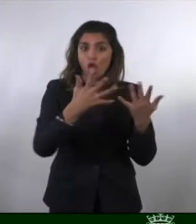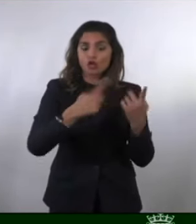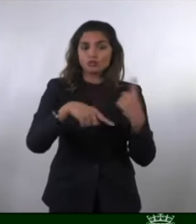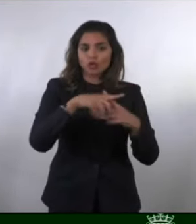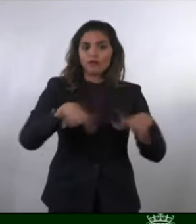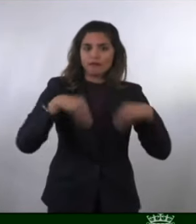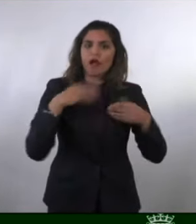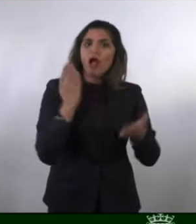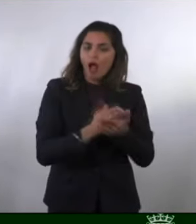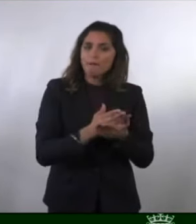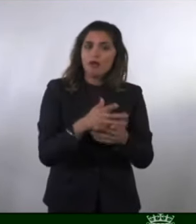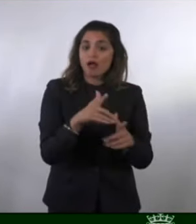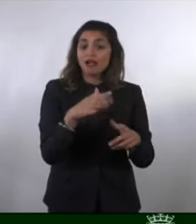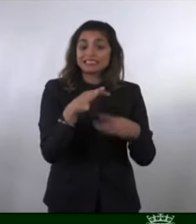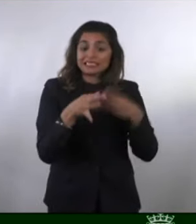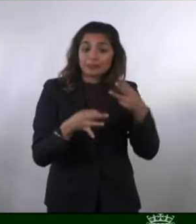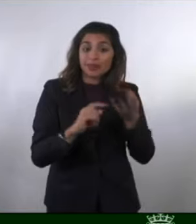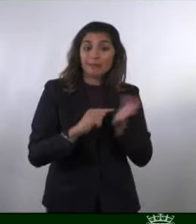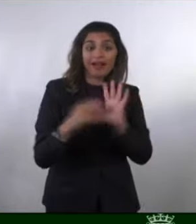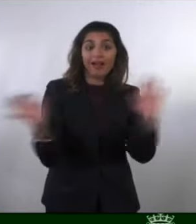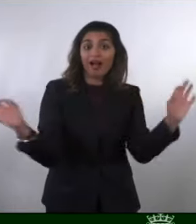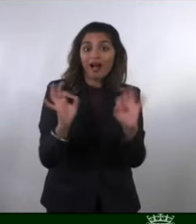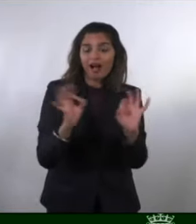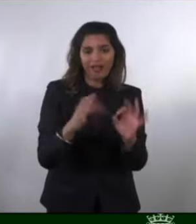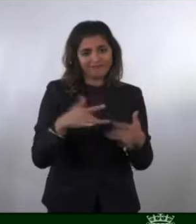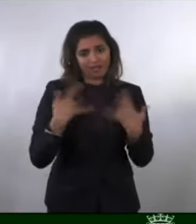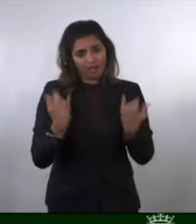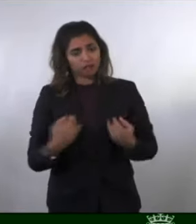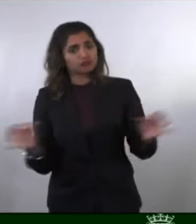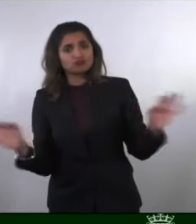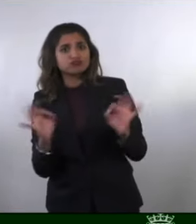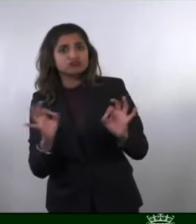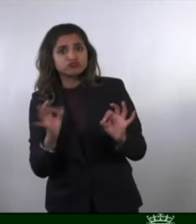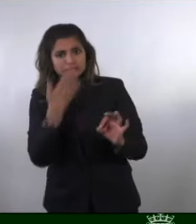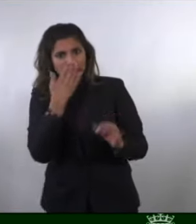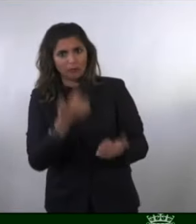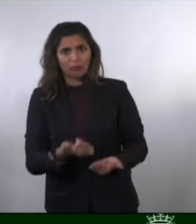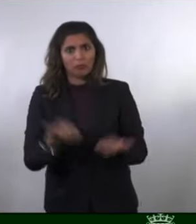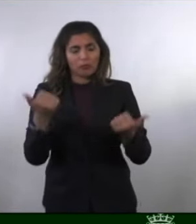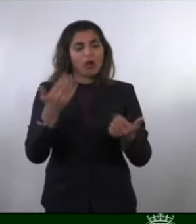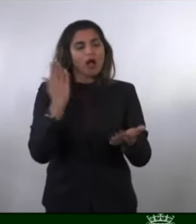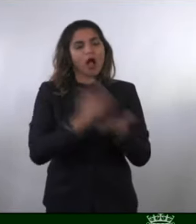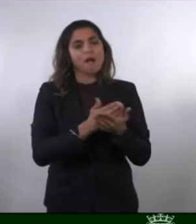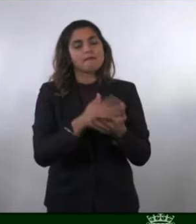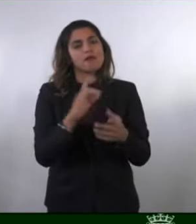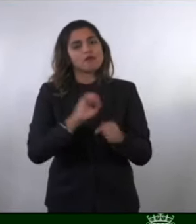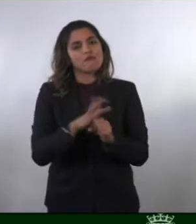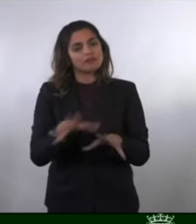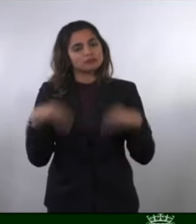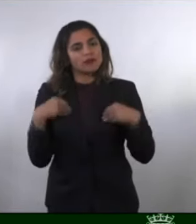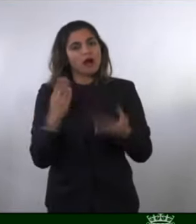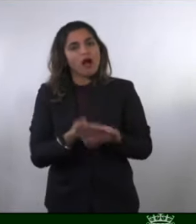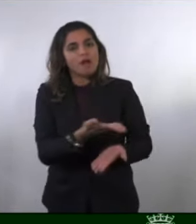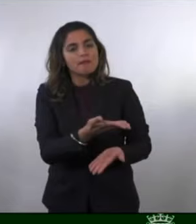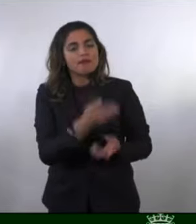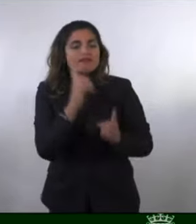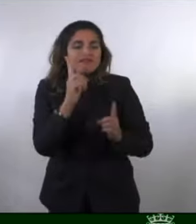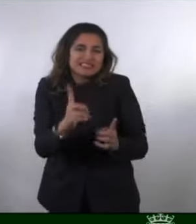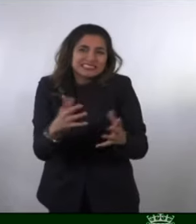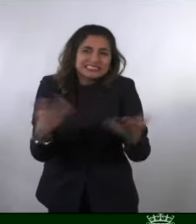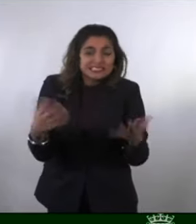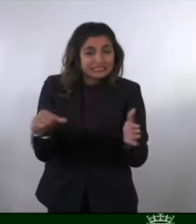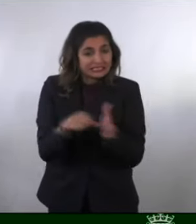I've got to stress, it's not the only thing. It can make a big difference, but it's probably to be absolutely certain that it's